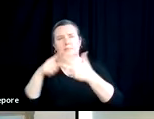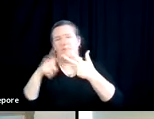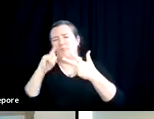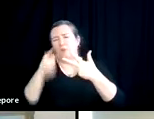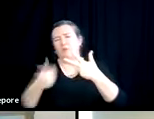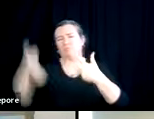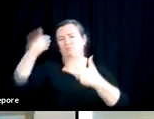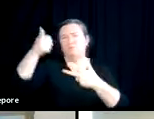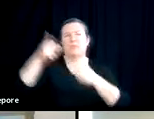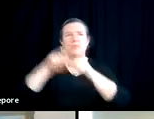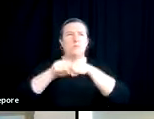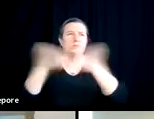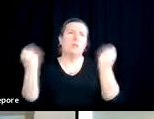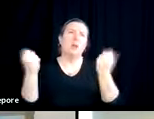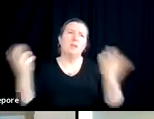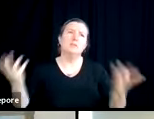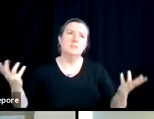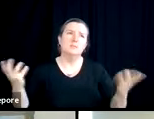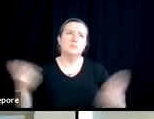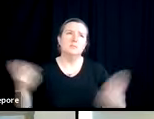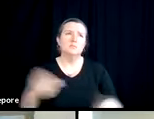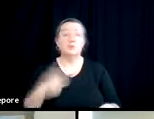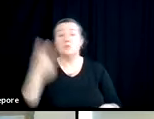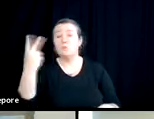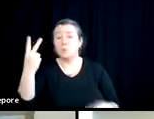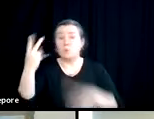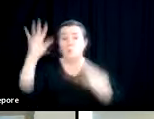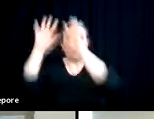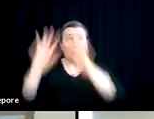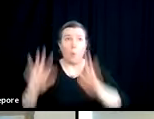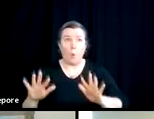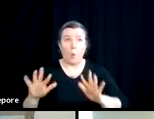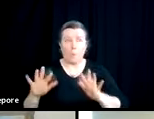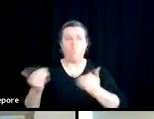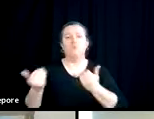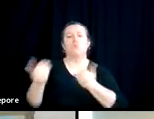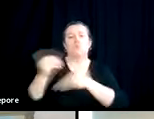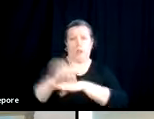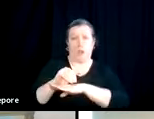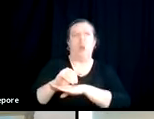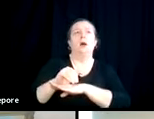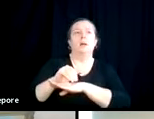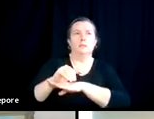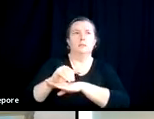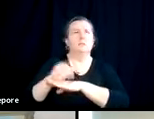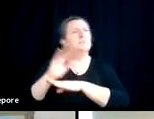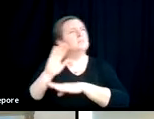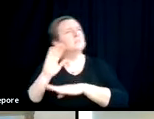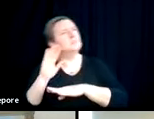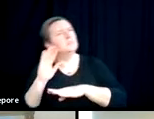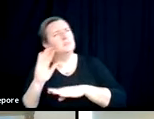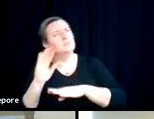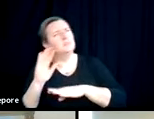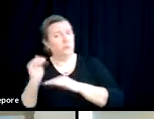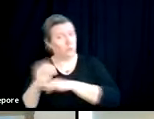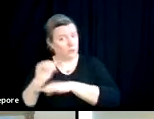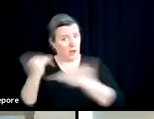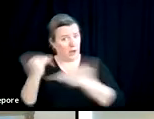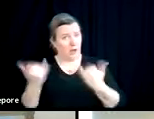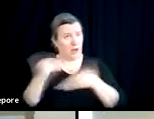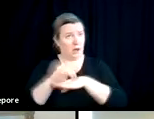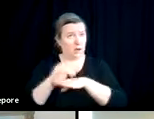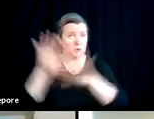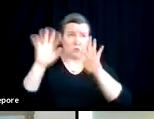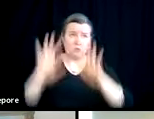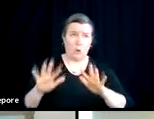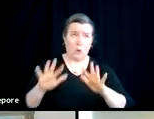regard to these 2 storms, it is one coming in tonight. They're almost very similar. One coming in tonight after the evening